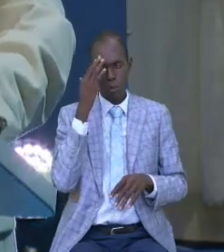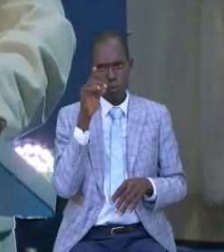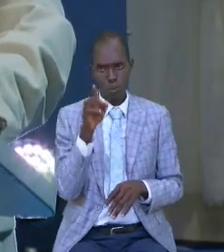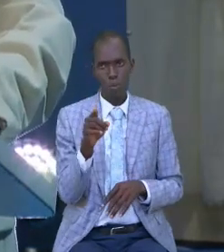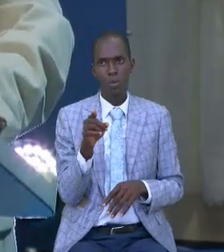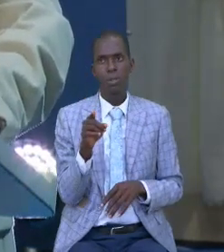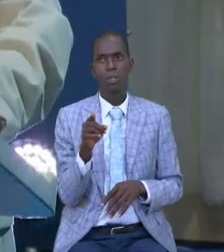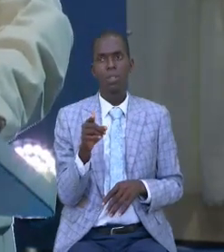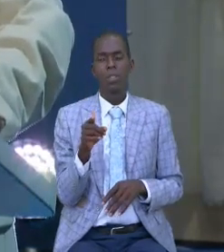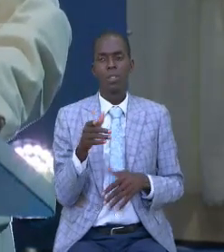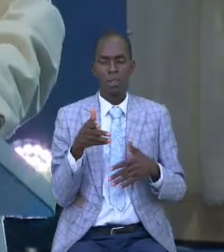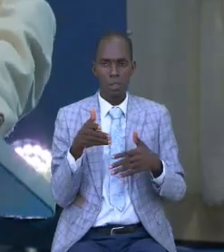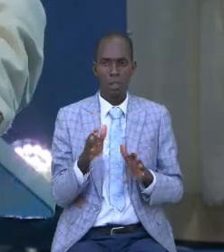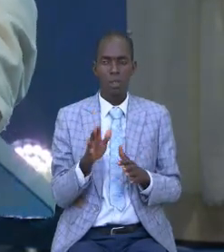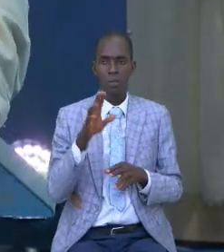your name.